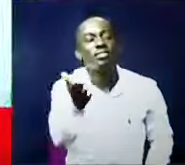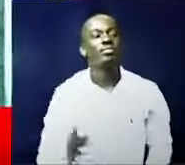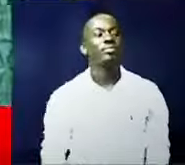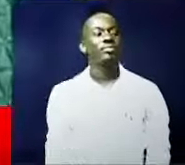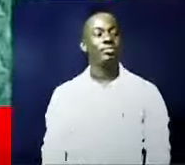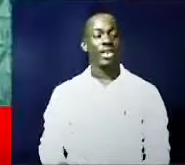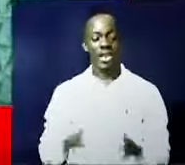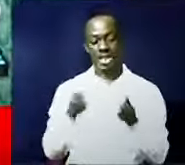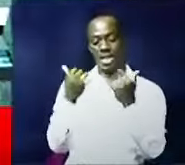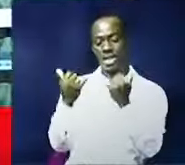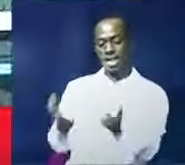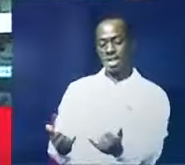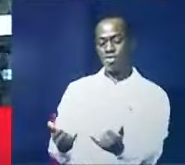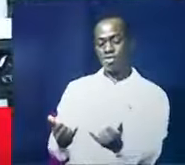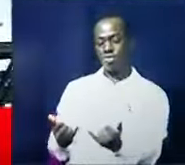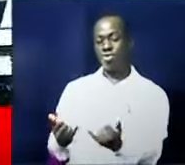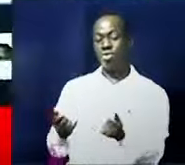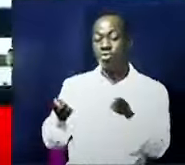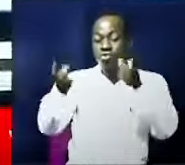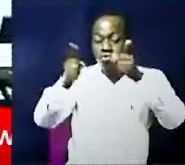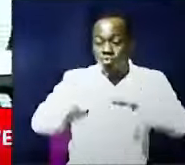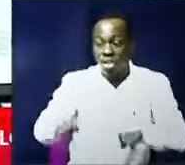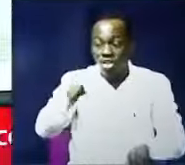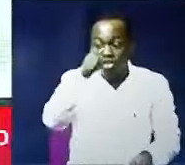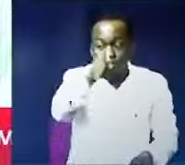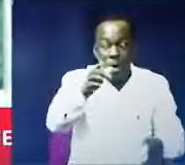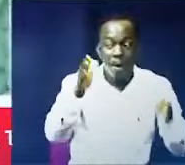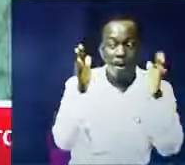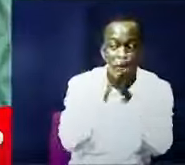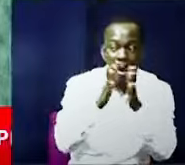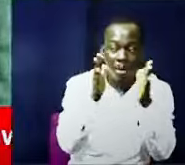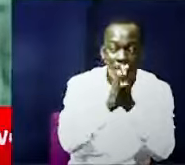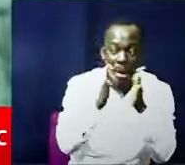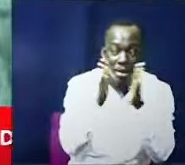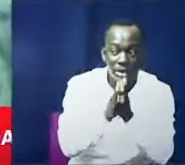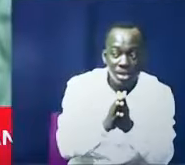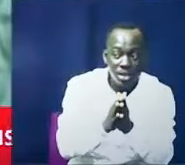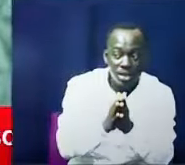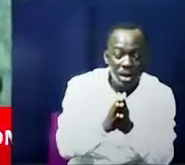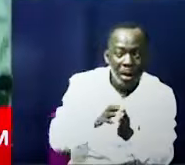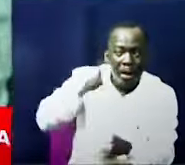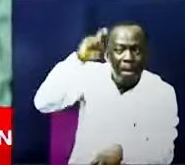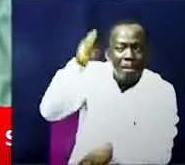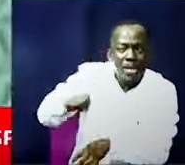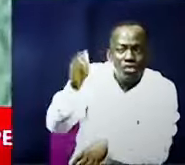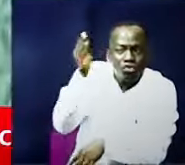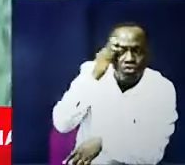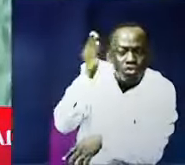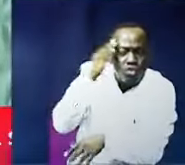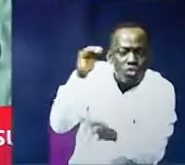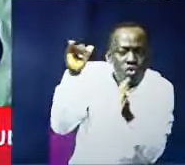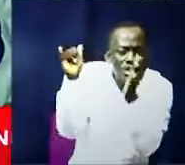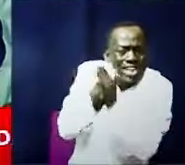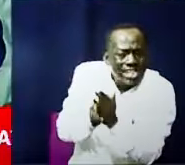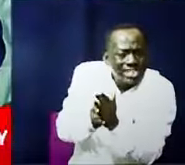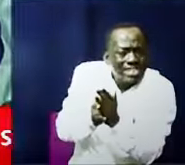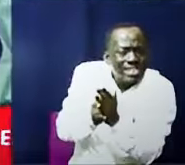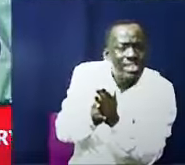when we are praying, say vampire, you should know that it is a